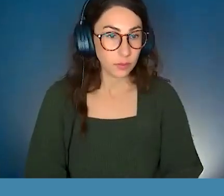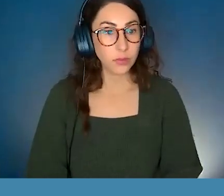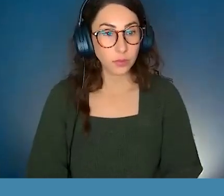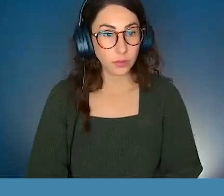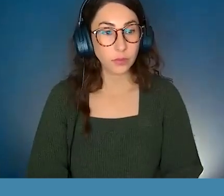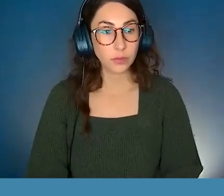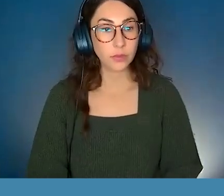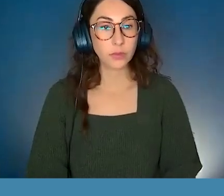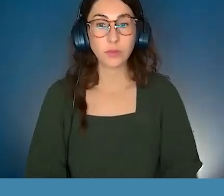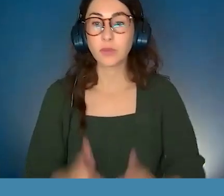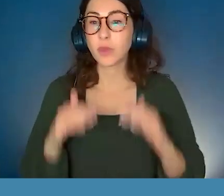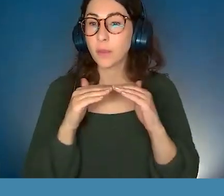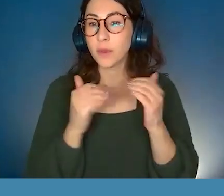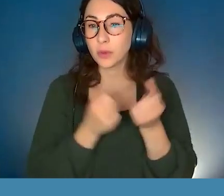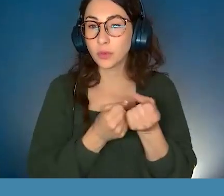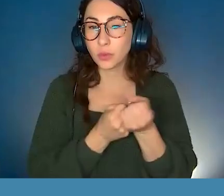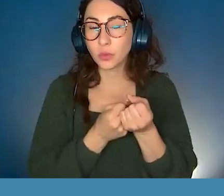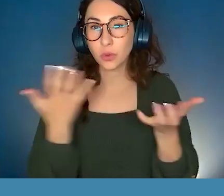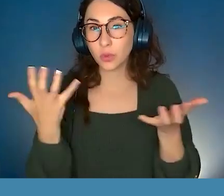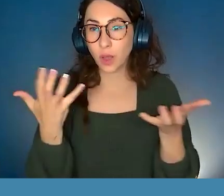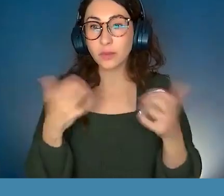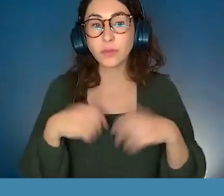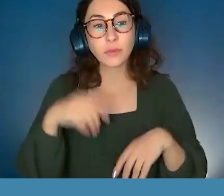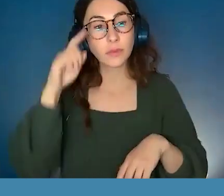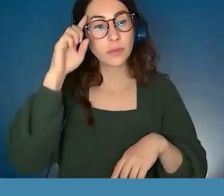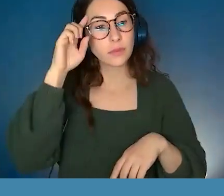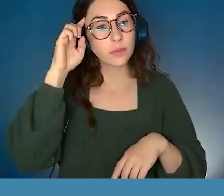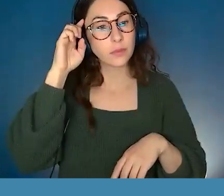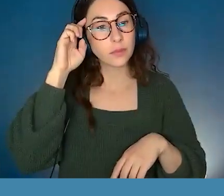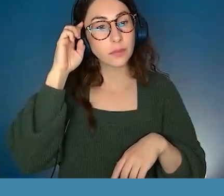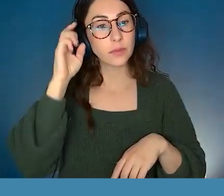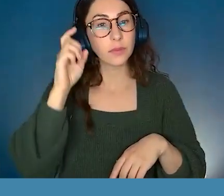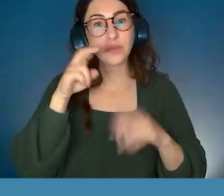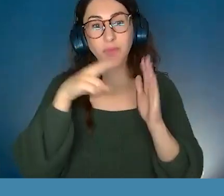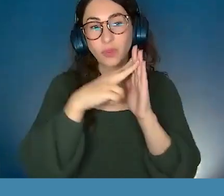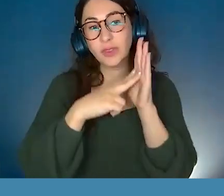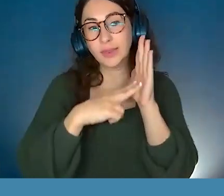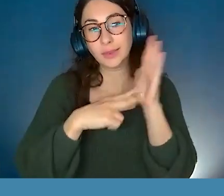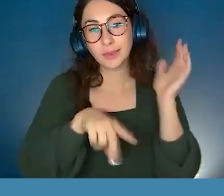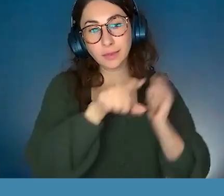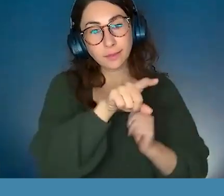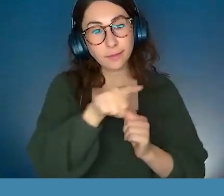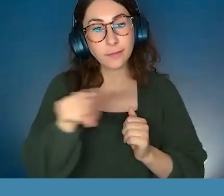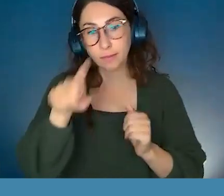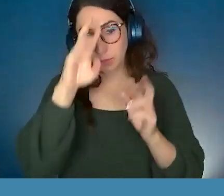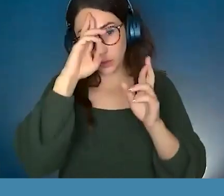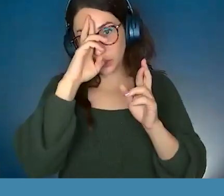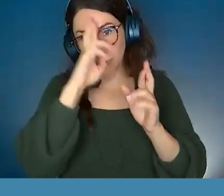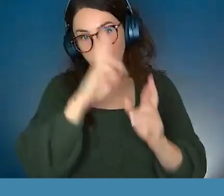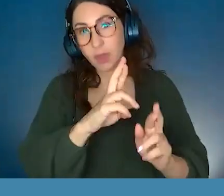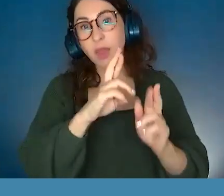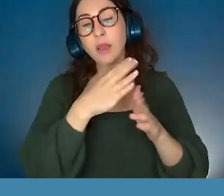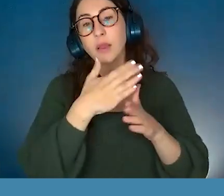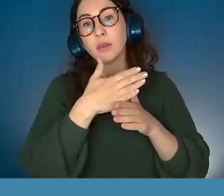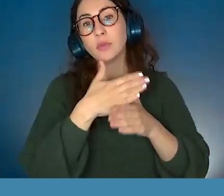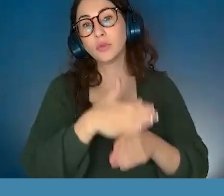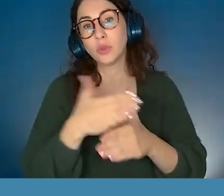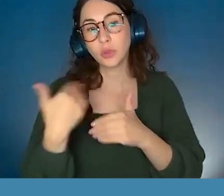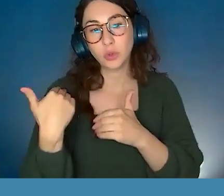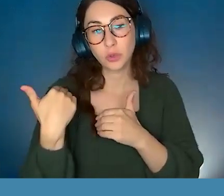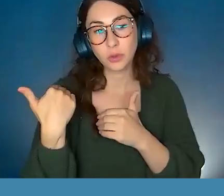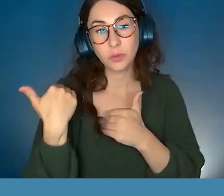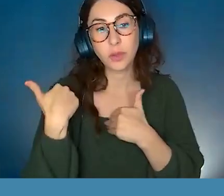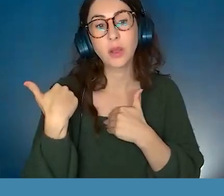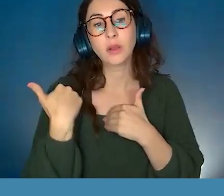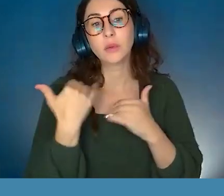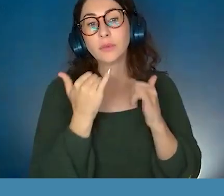So peer support is a system of giving and receiving help founded on key principles of respect, shared responsibility, and mutual